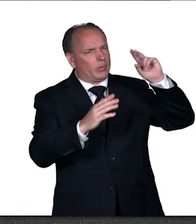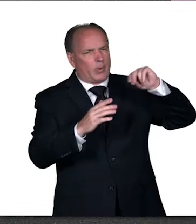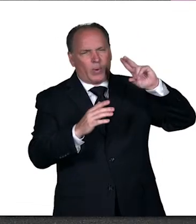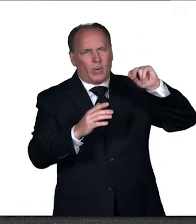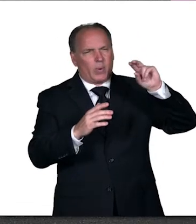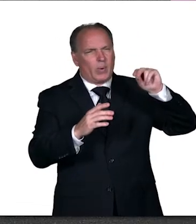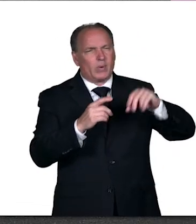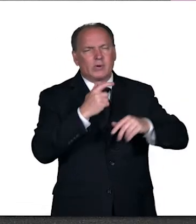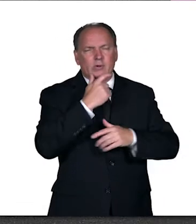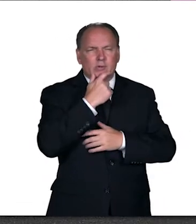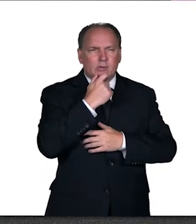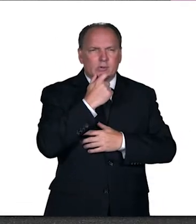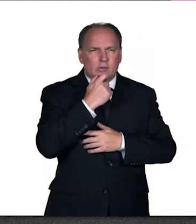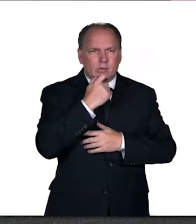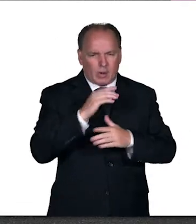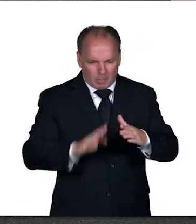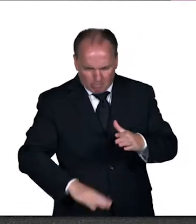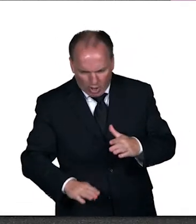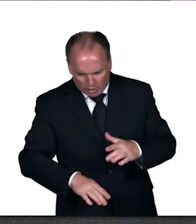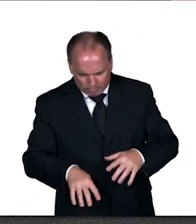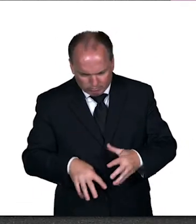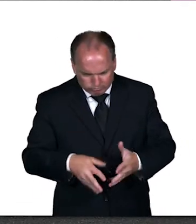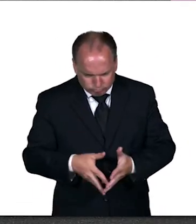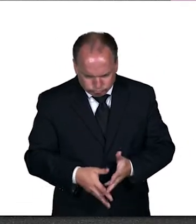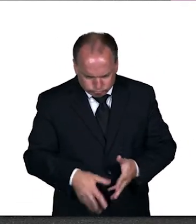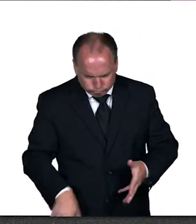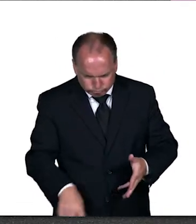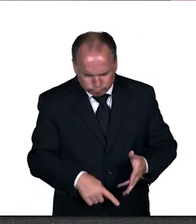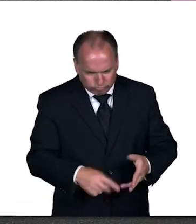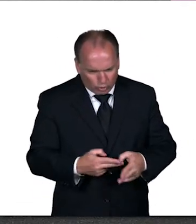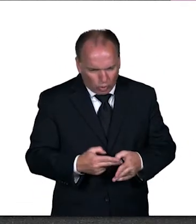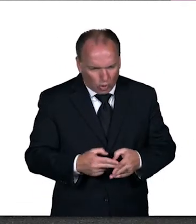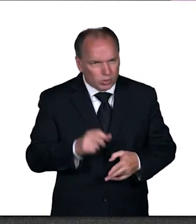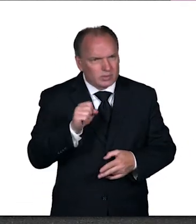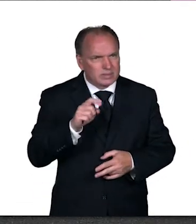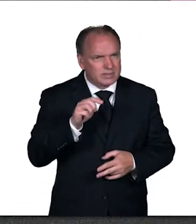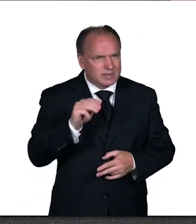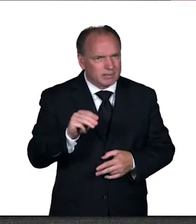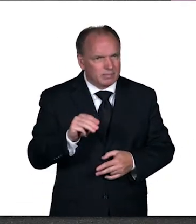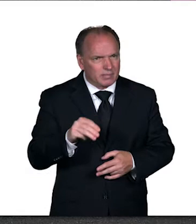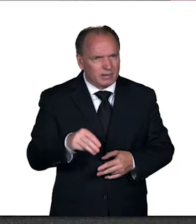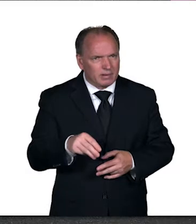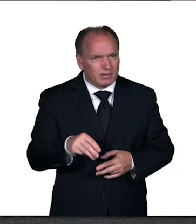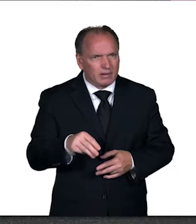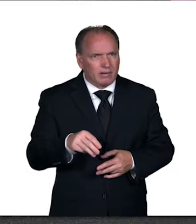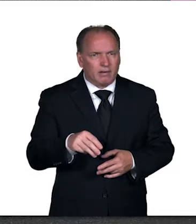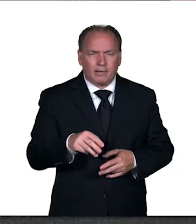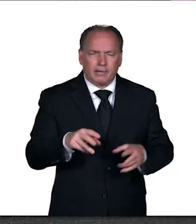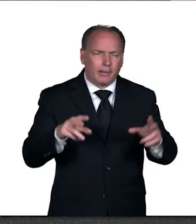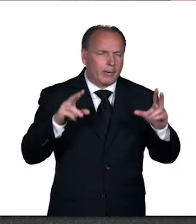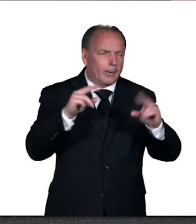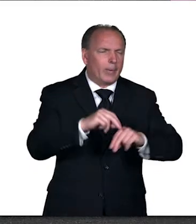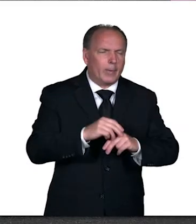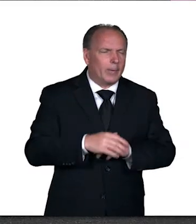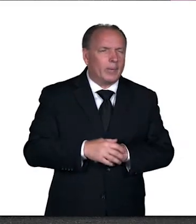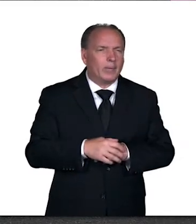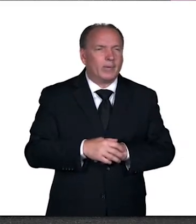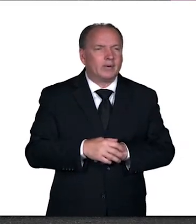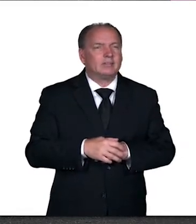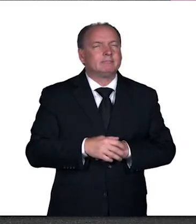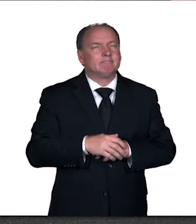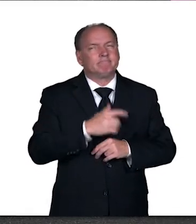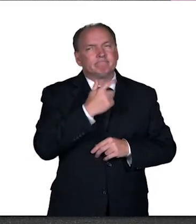No. Is the bottom of our plant the stem, where it goes in the soil?